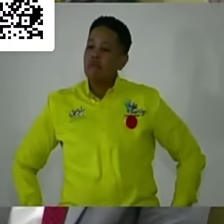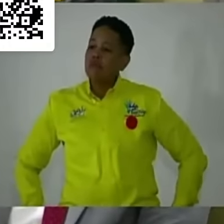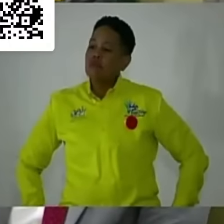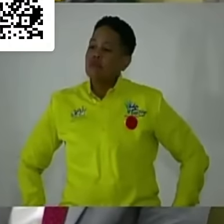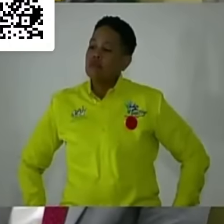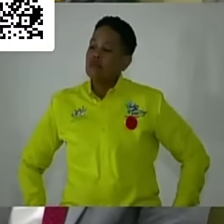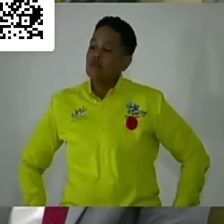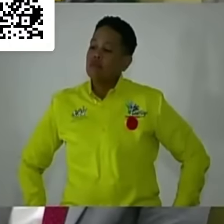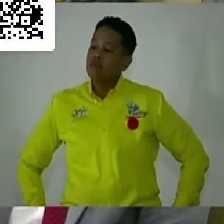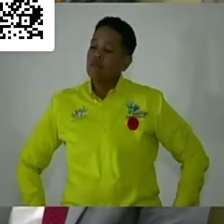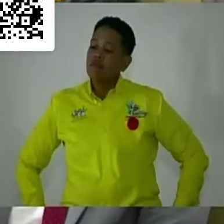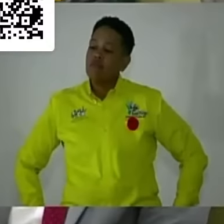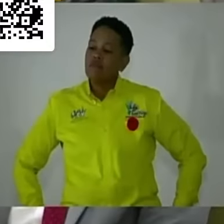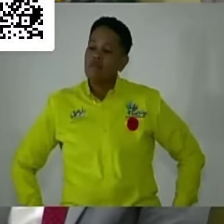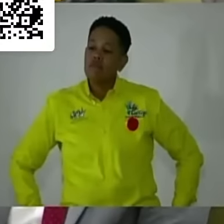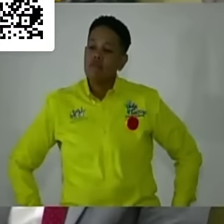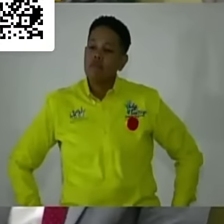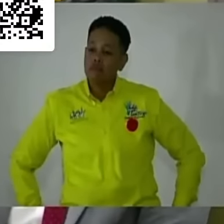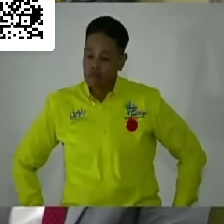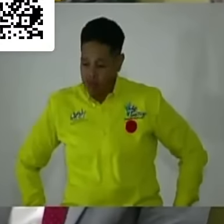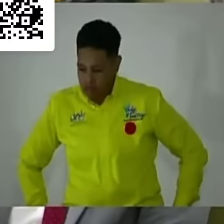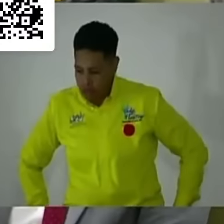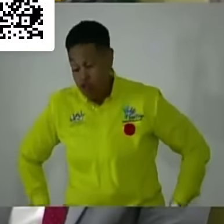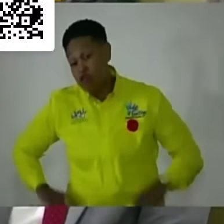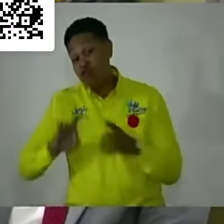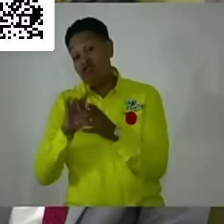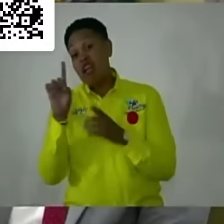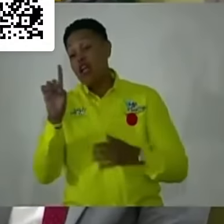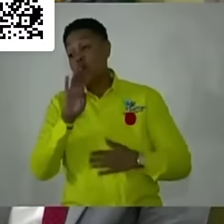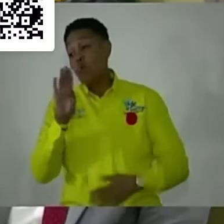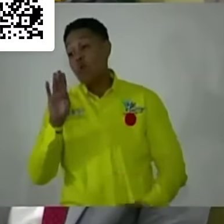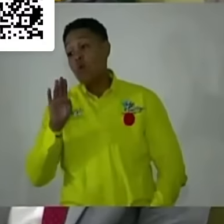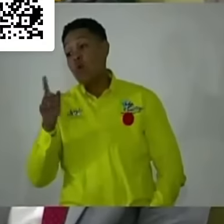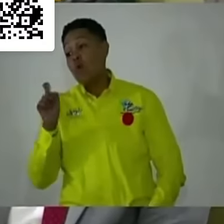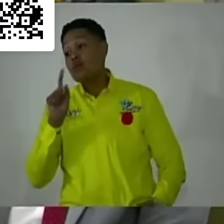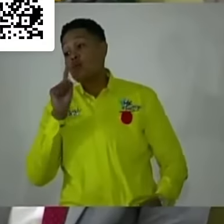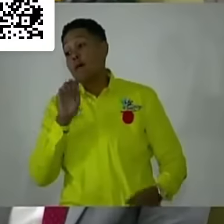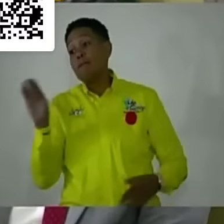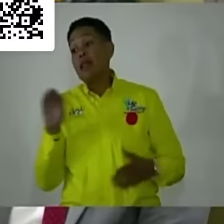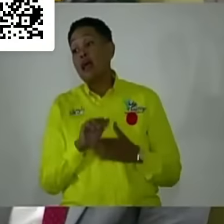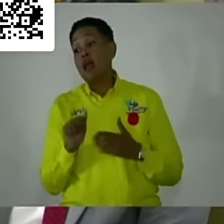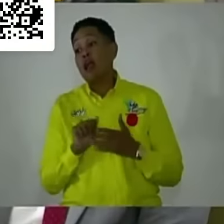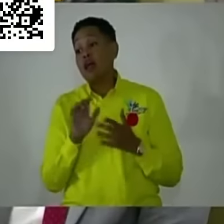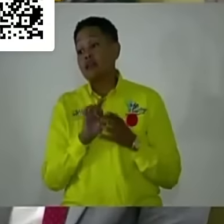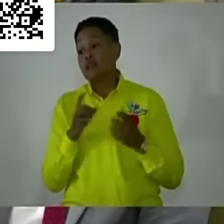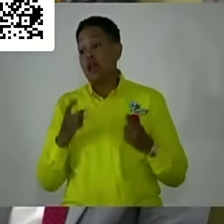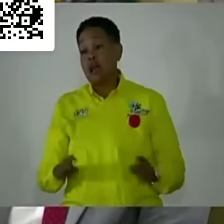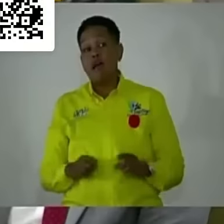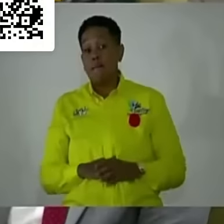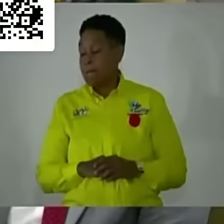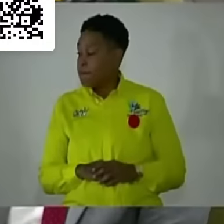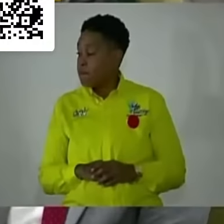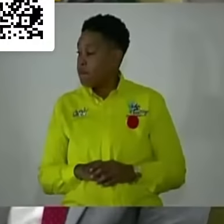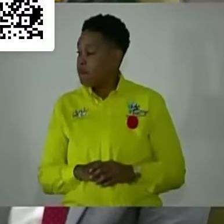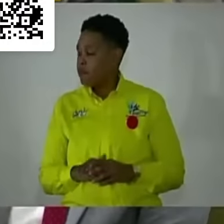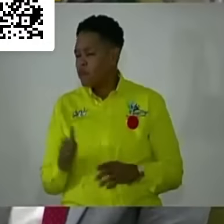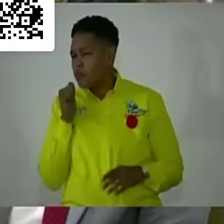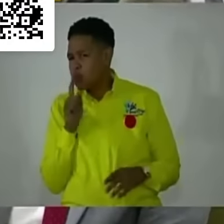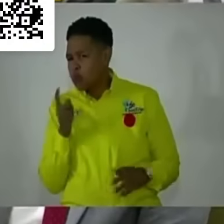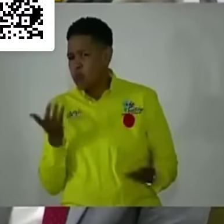With regards to your $1 billion, the question about $1 billion, I wasn't quite sure